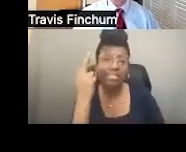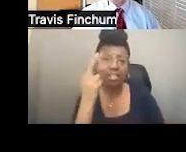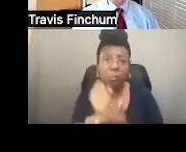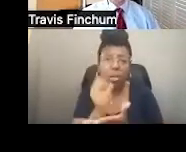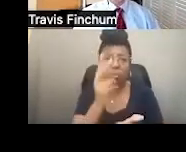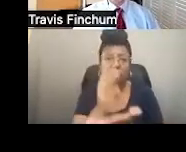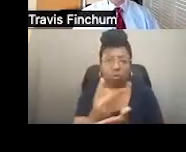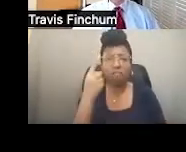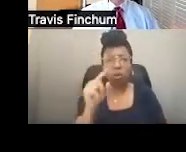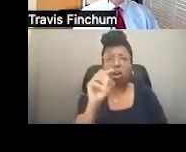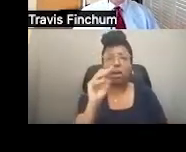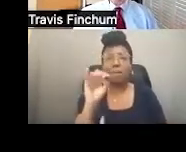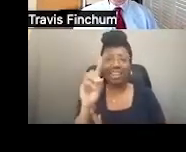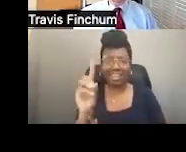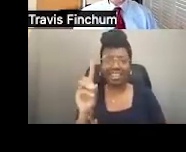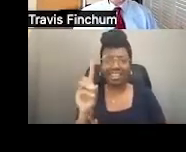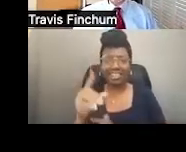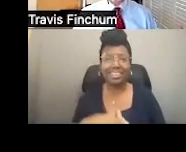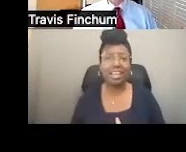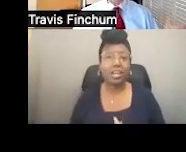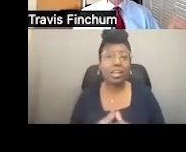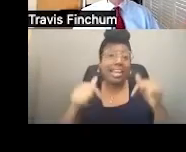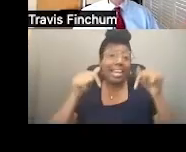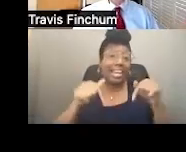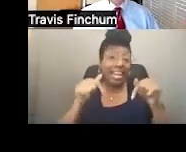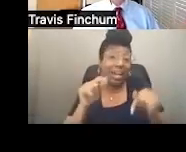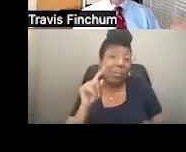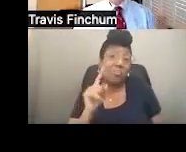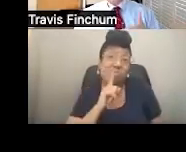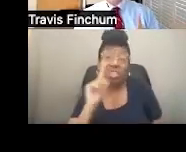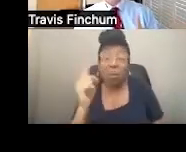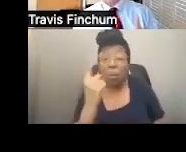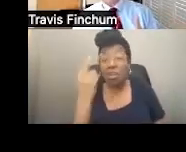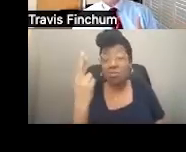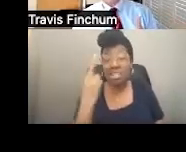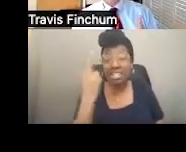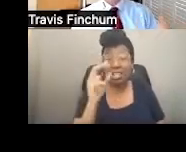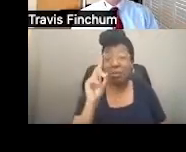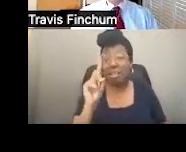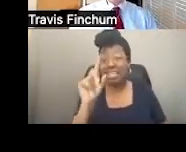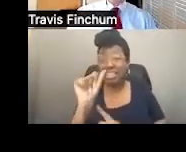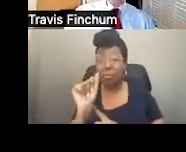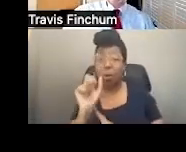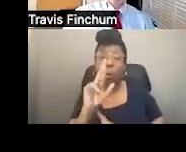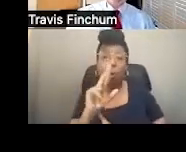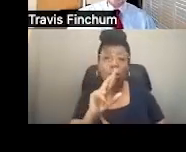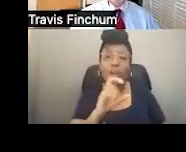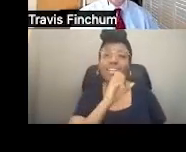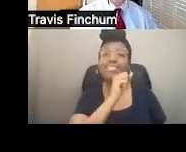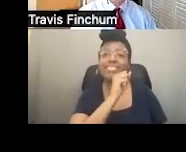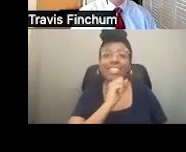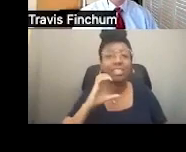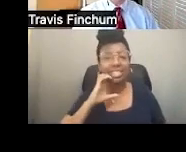And for Medicaid in Florida, it's disabled. You have to be disabled or elderly to get some